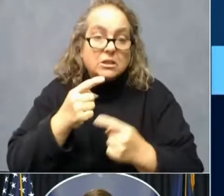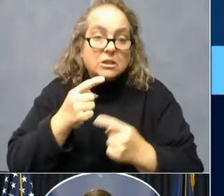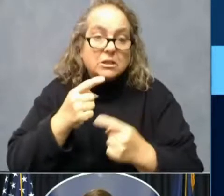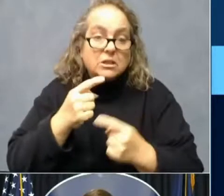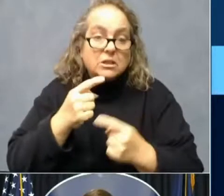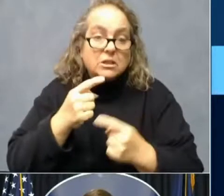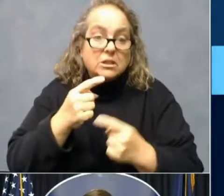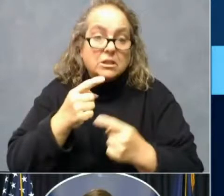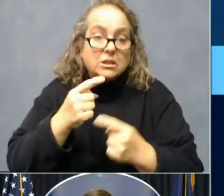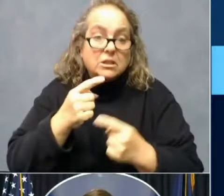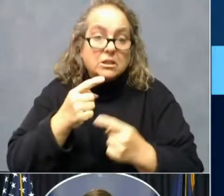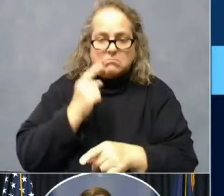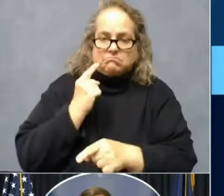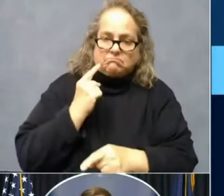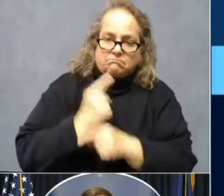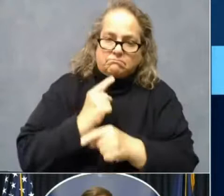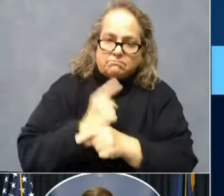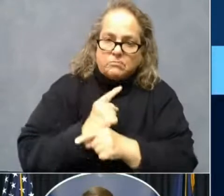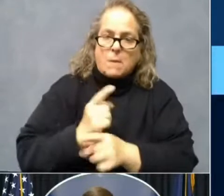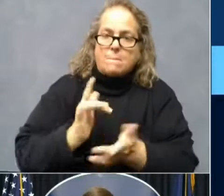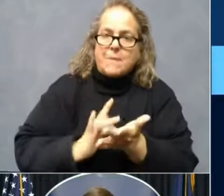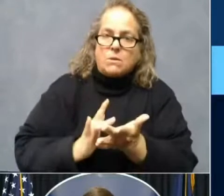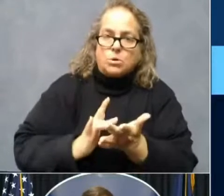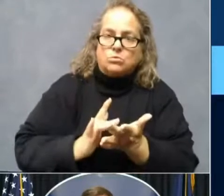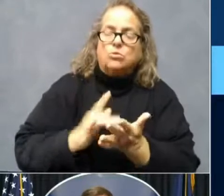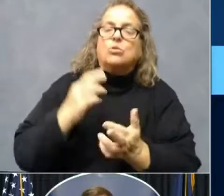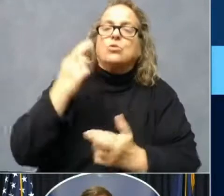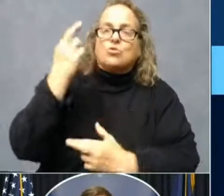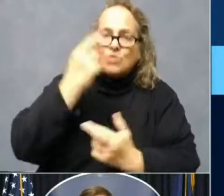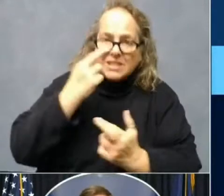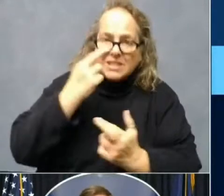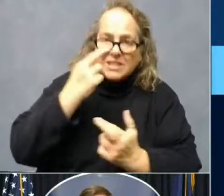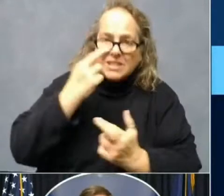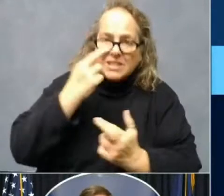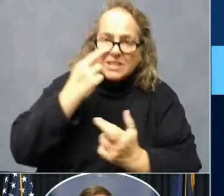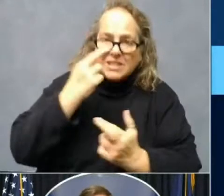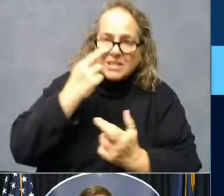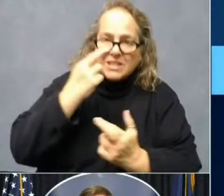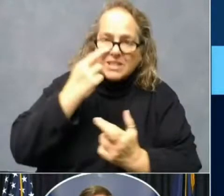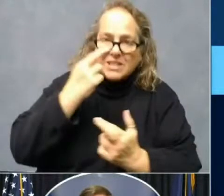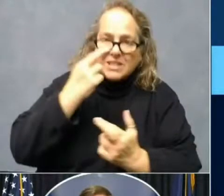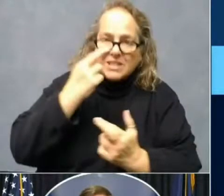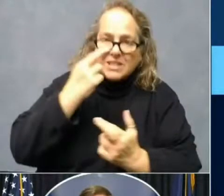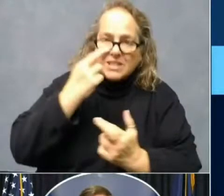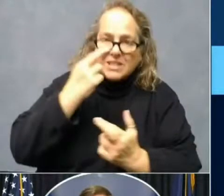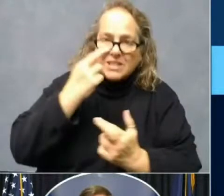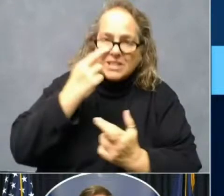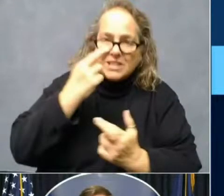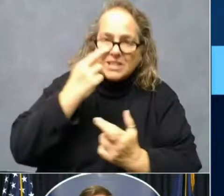which is the most prestigious, largest medical